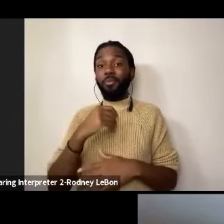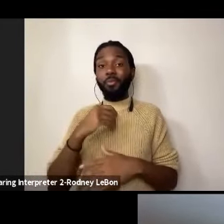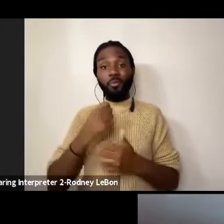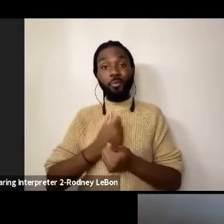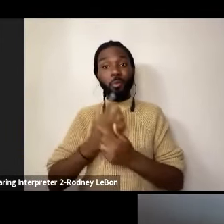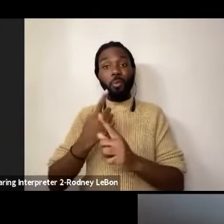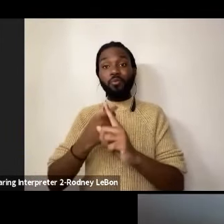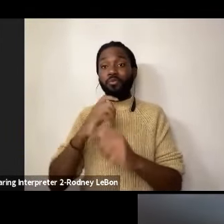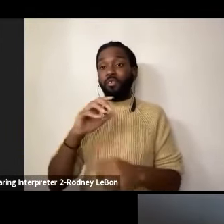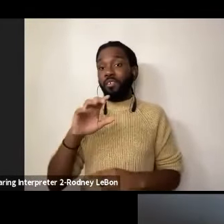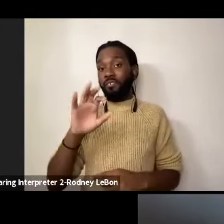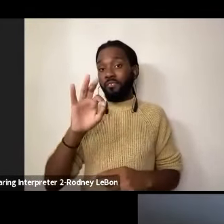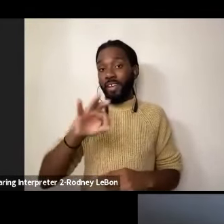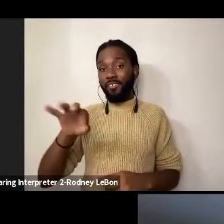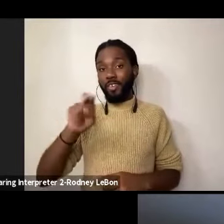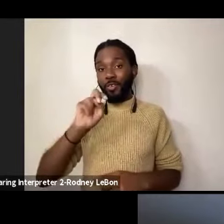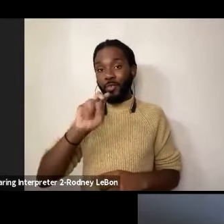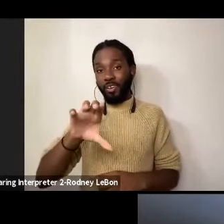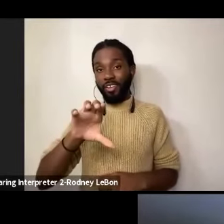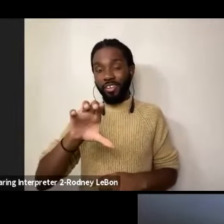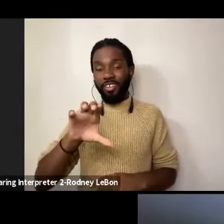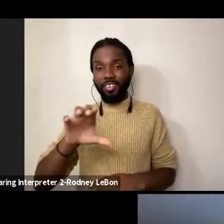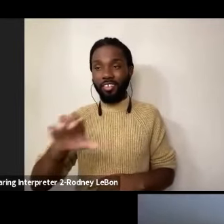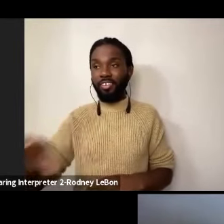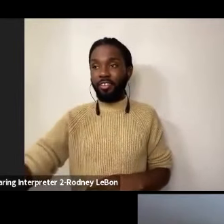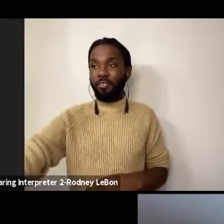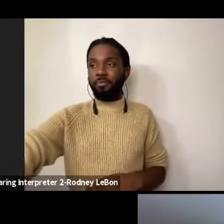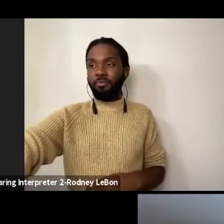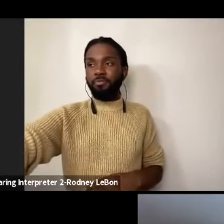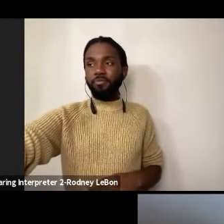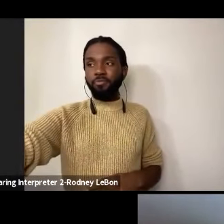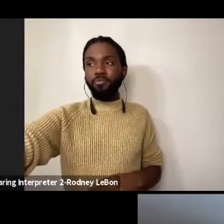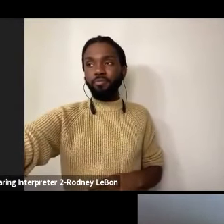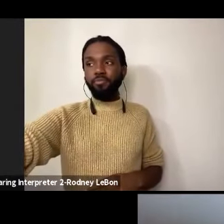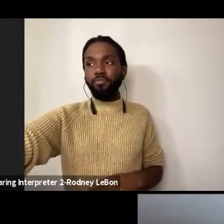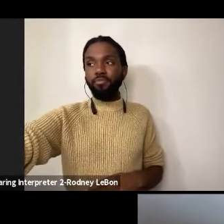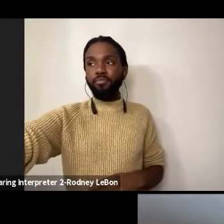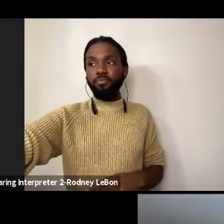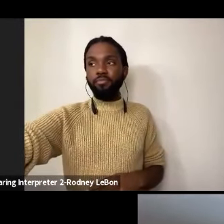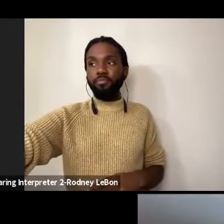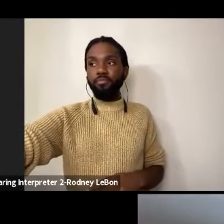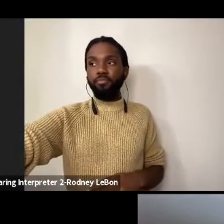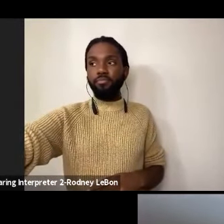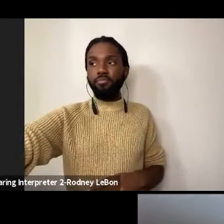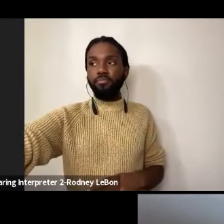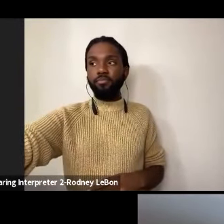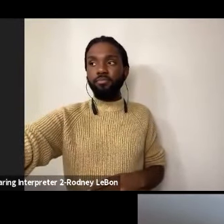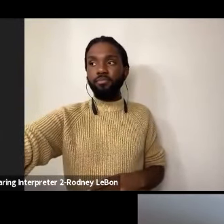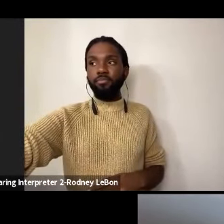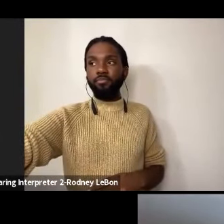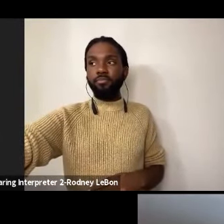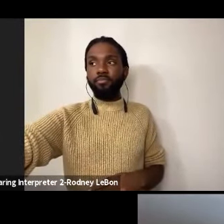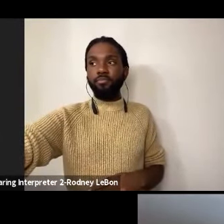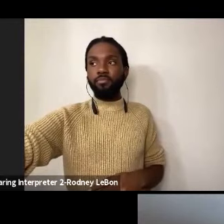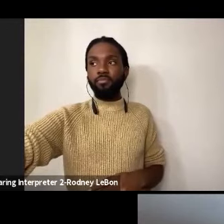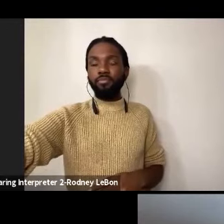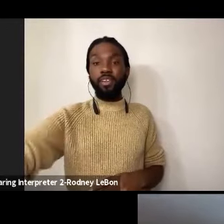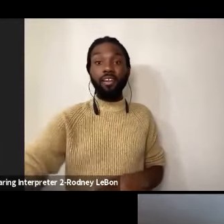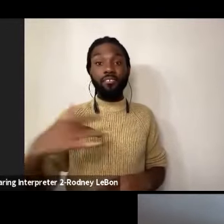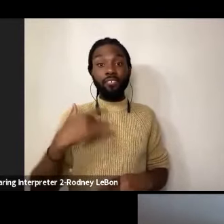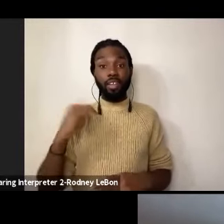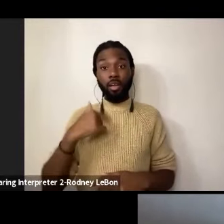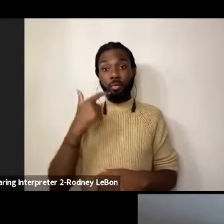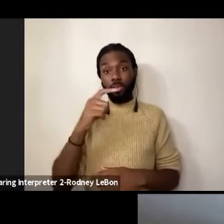Carolina. I feel like I'm not just watching the BNV finals. I feel like I'm watching